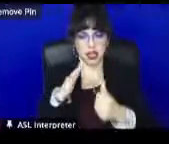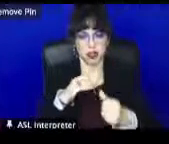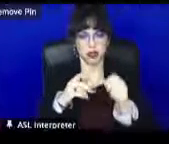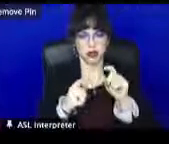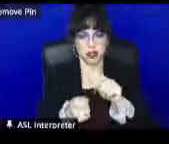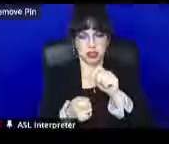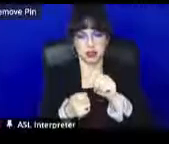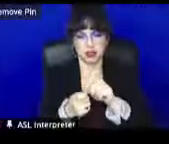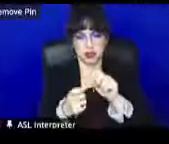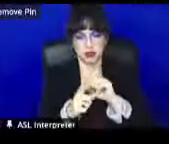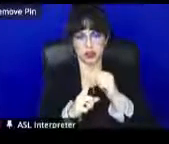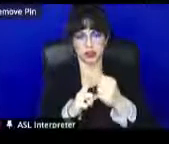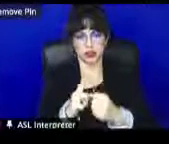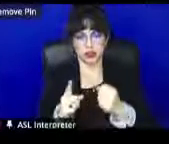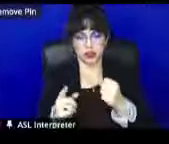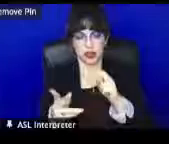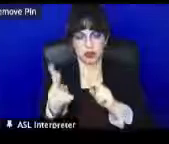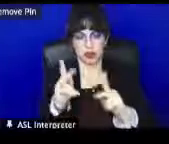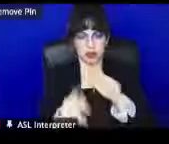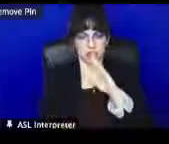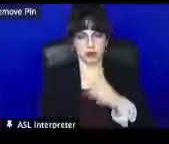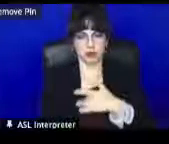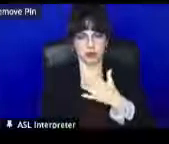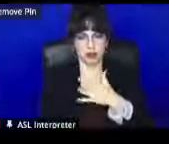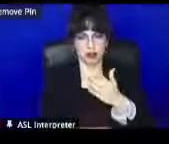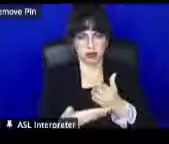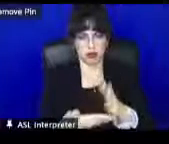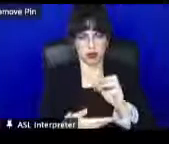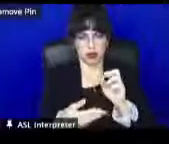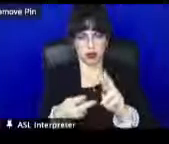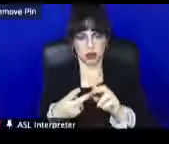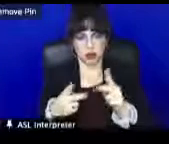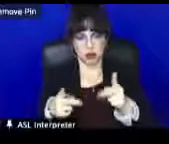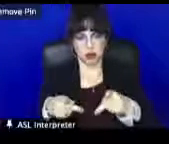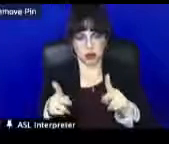really feel that it was a right and a privilege, or at least a